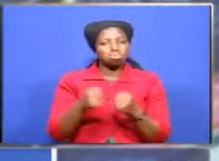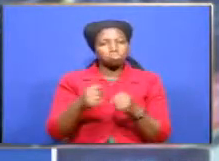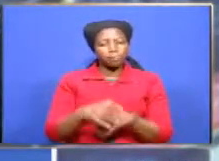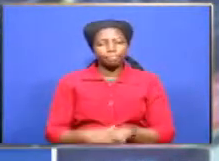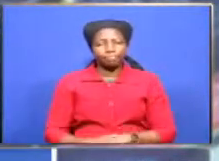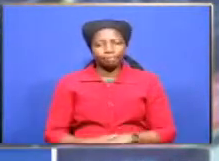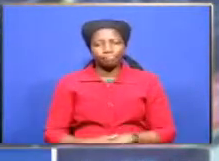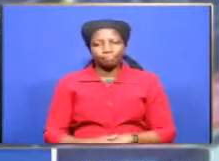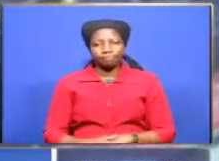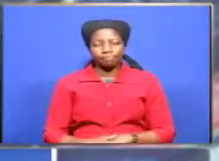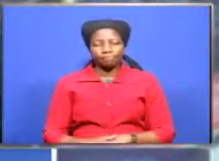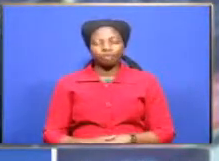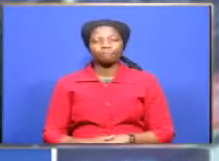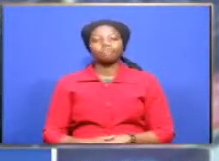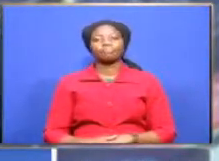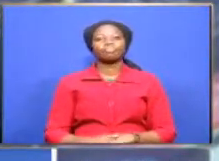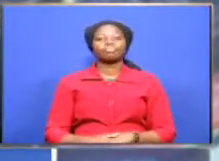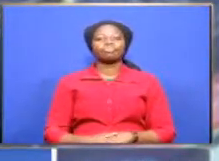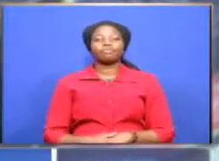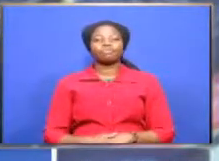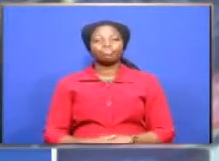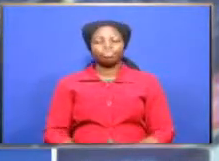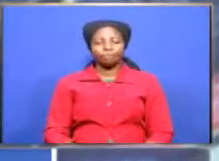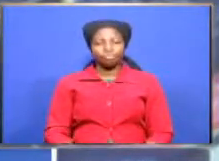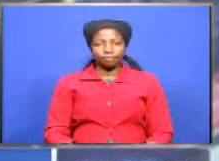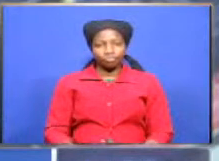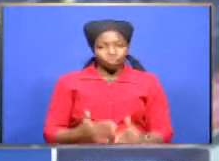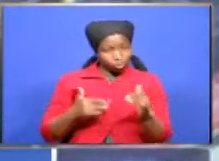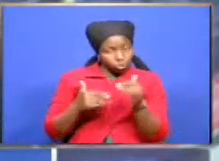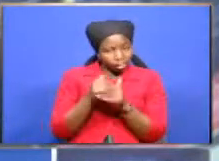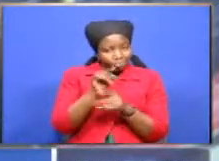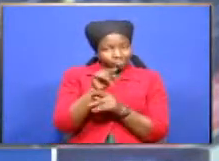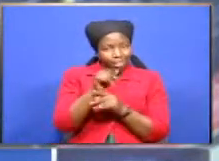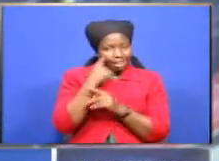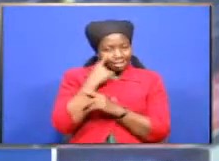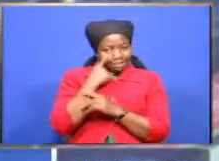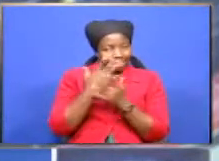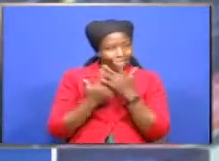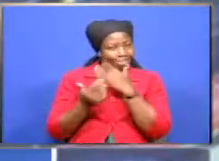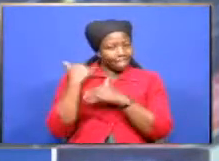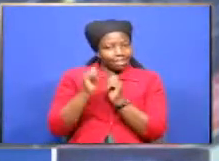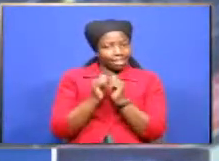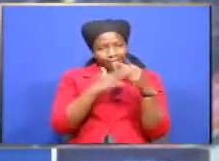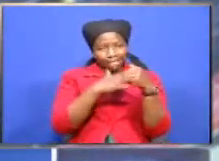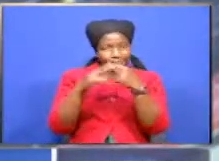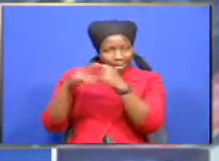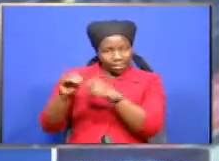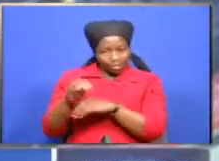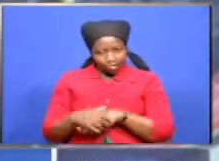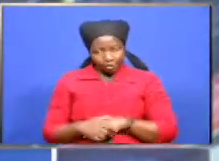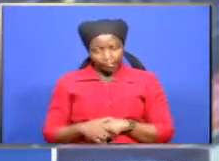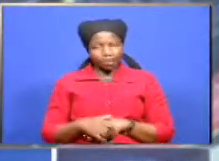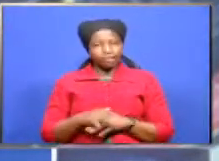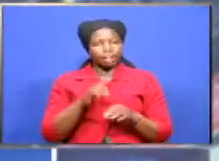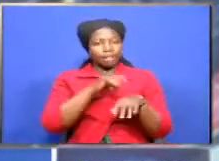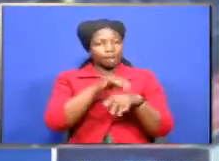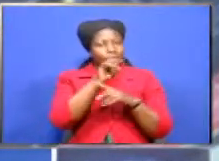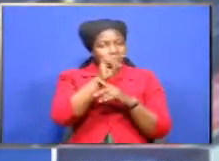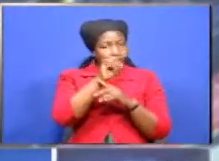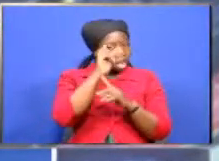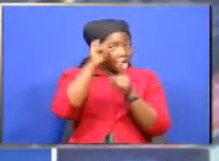levels close to those last seen in the 1970s as the Reserve Bank seeks to bolster the country's